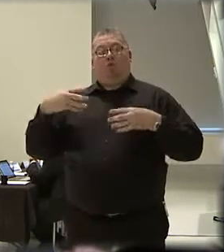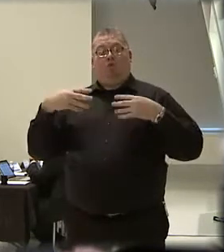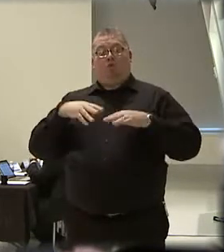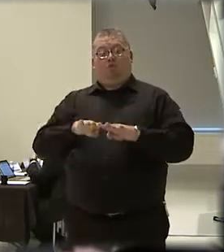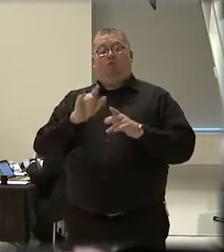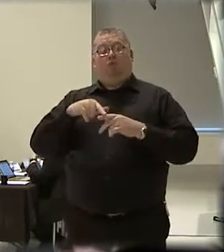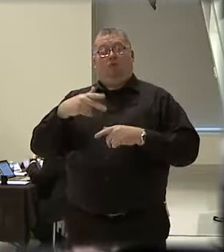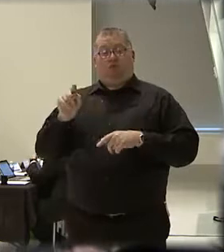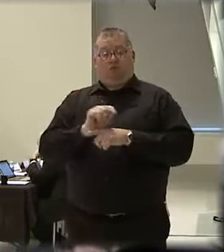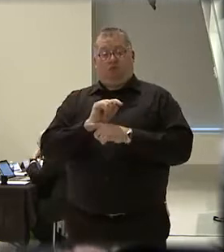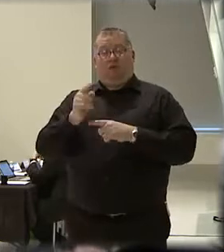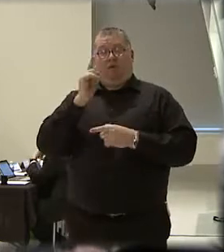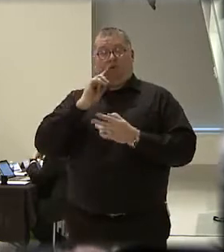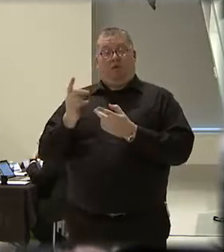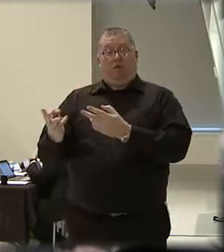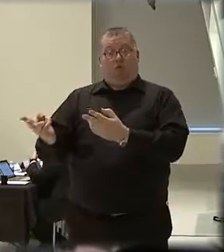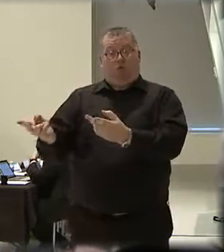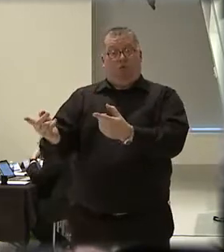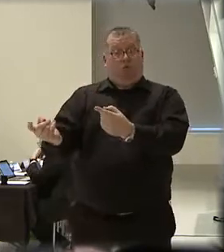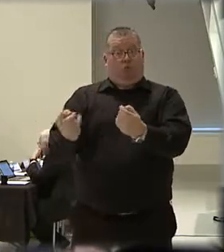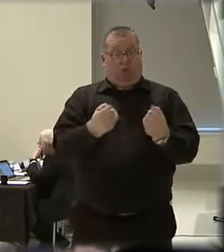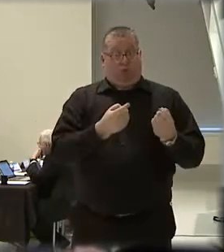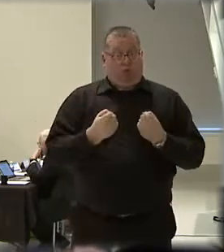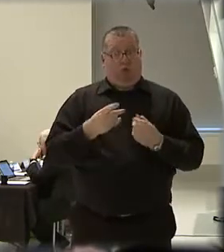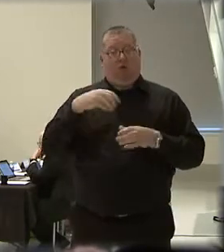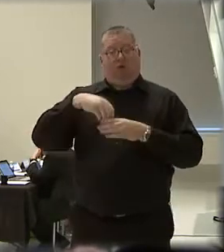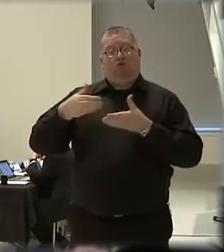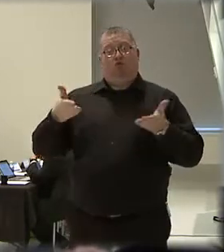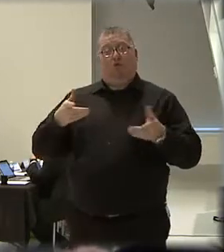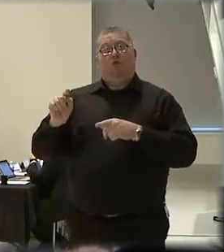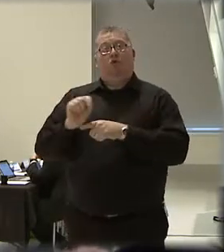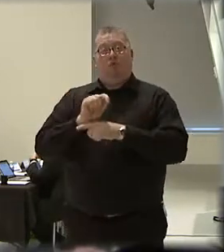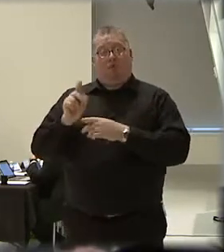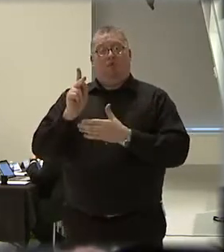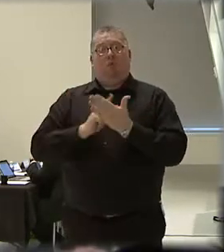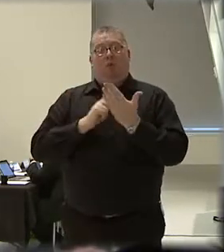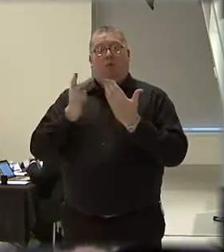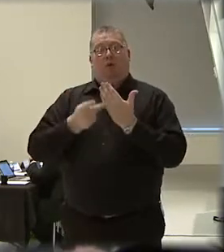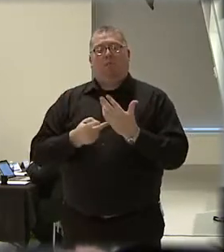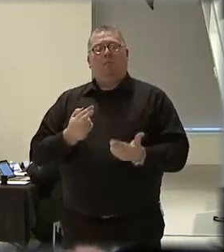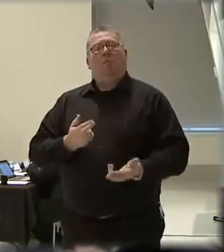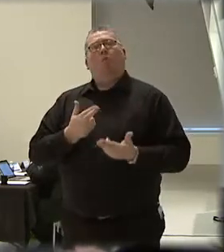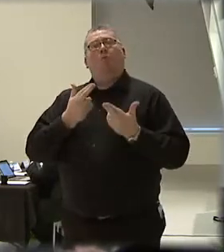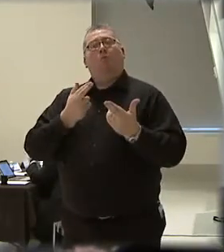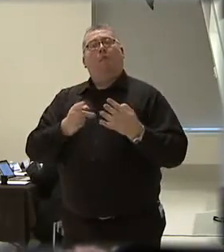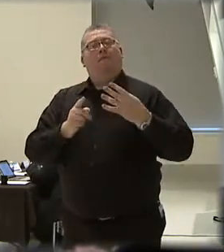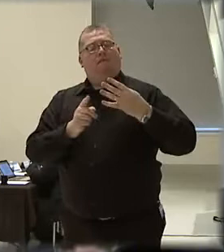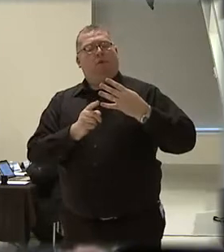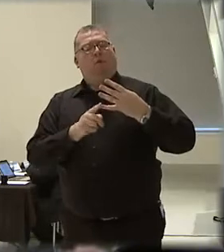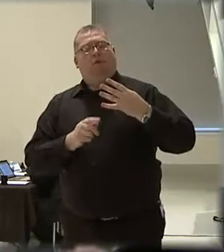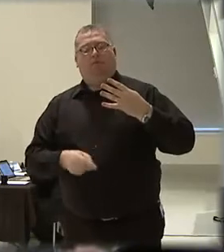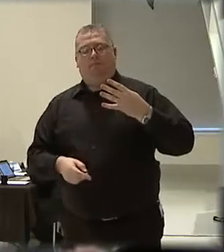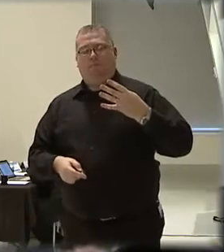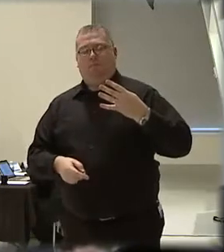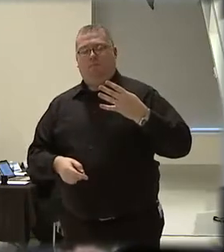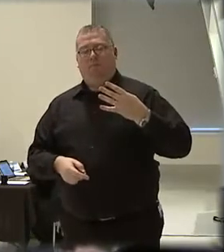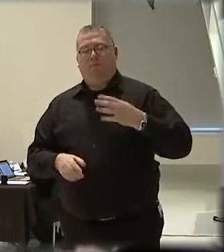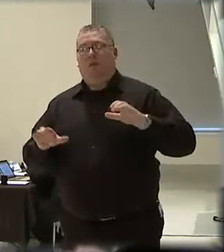and in-service training programs. Recommendation 4,